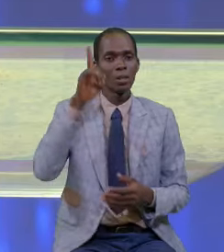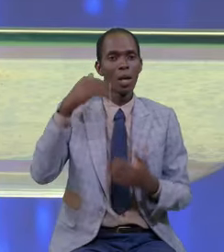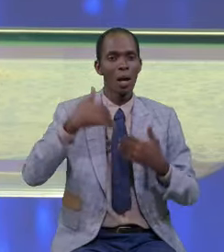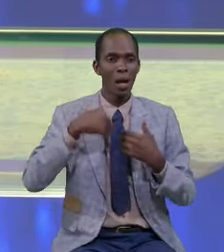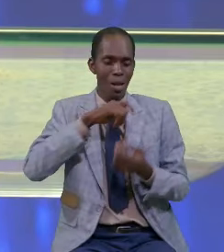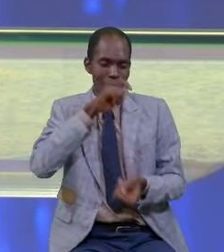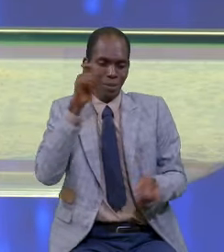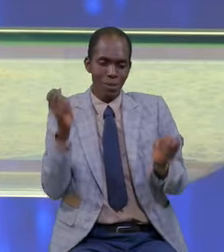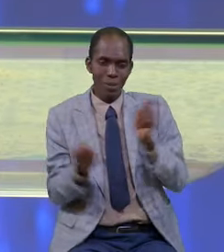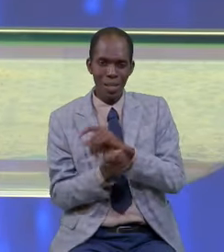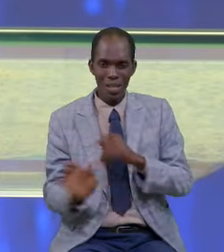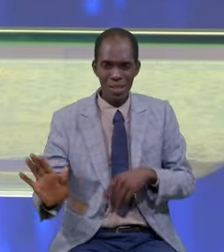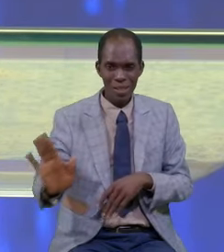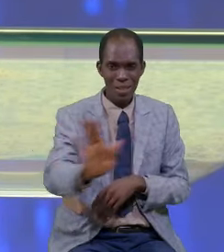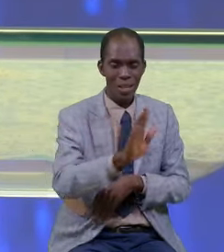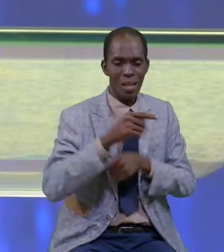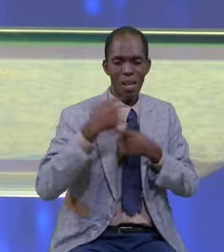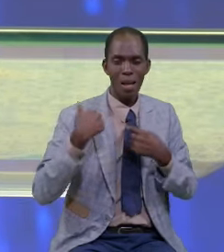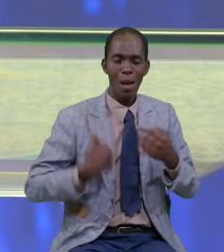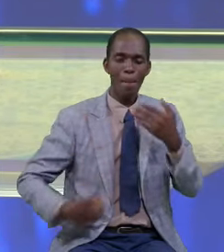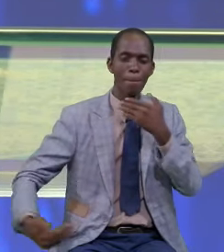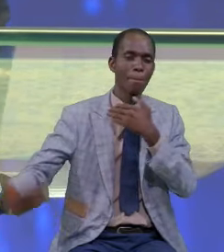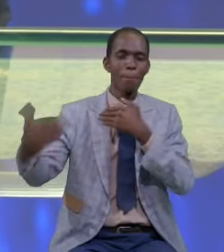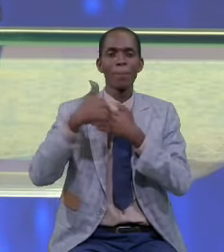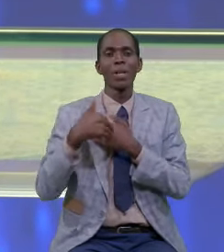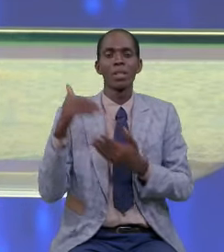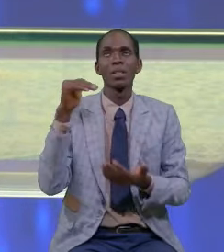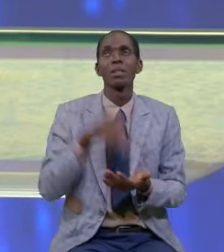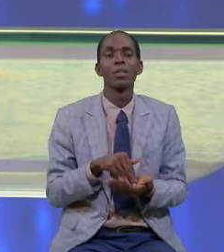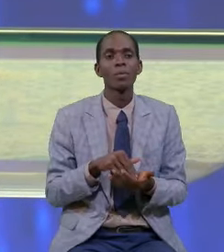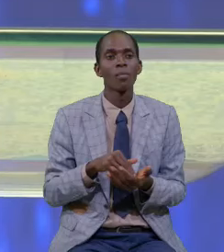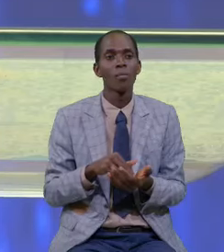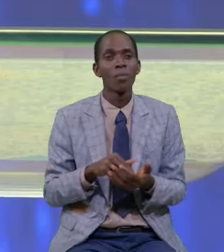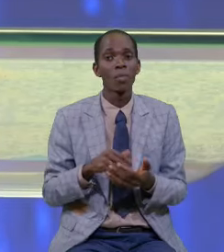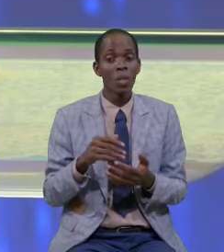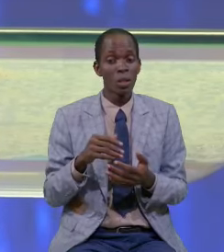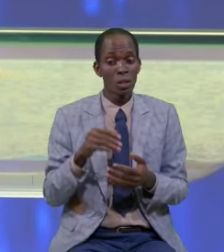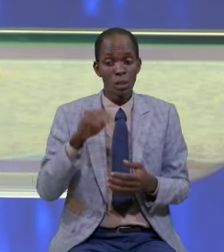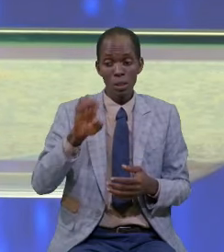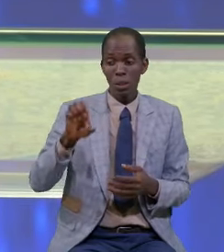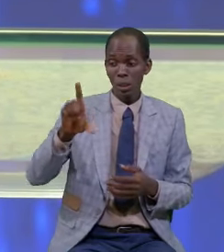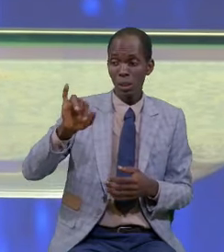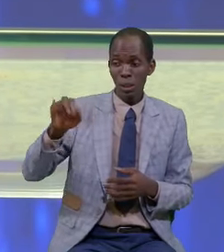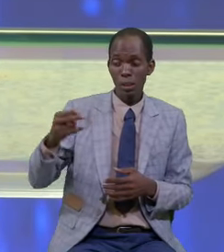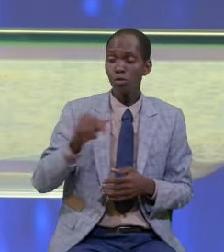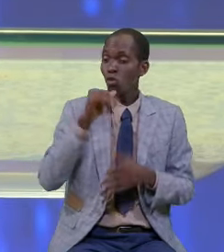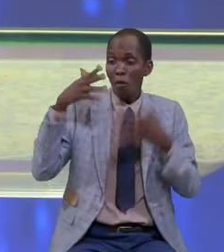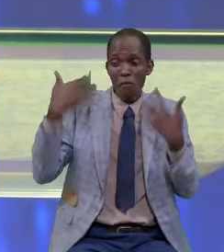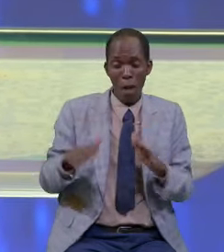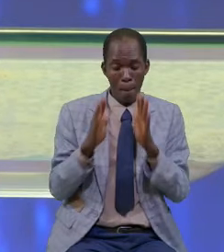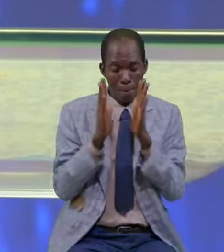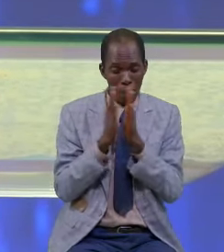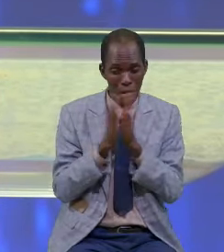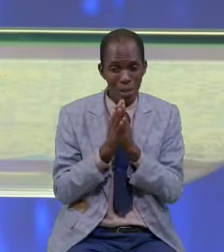hearts back again. Then, he was still praying. Then, at the close of that